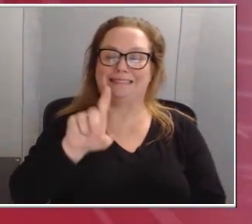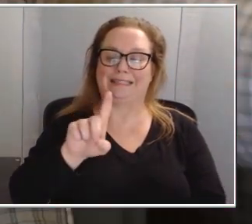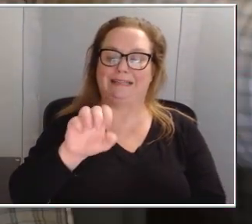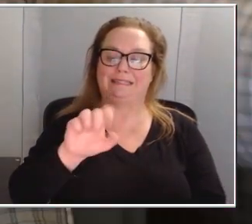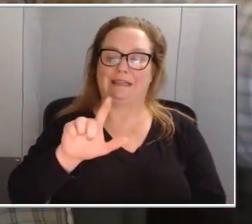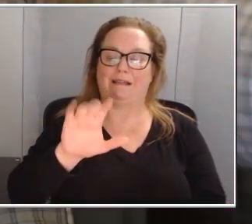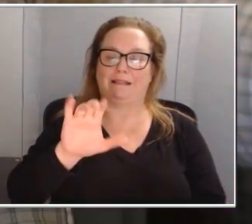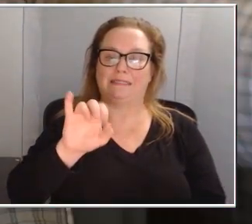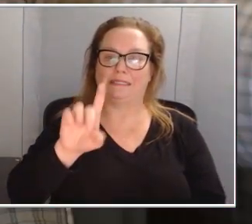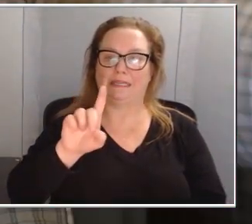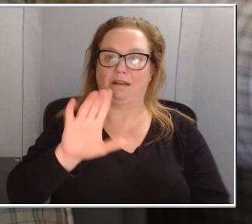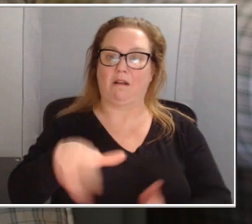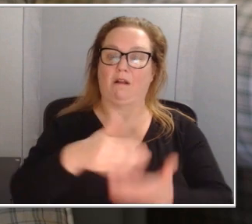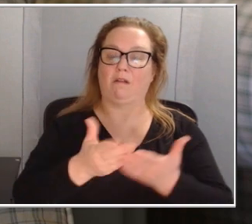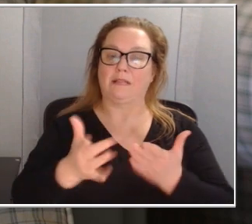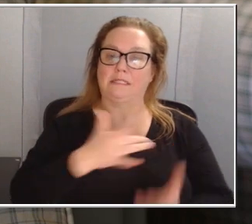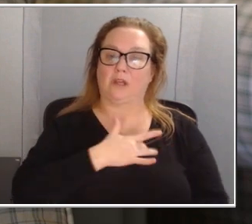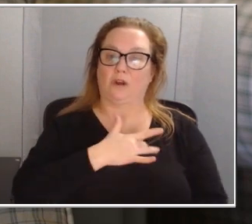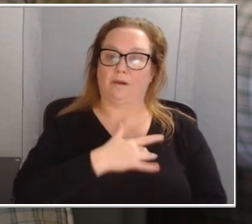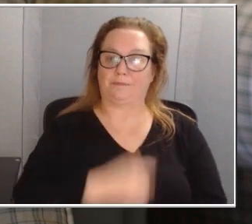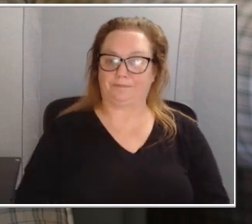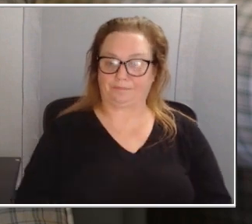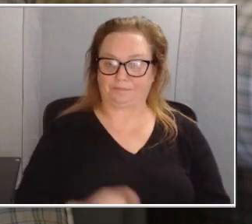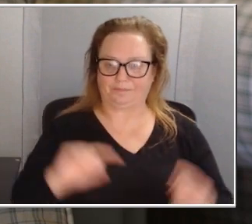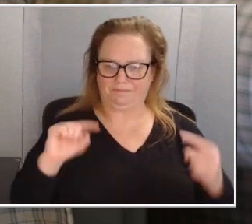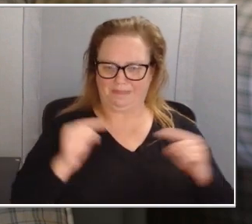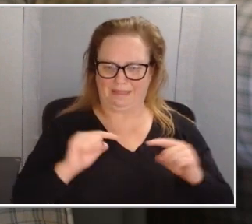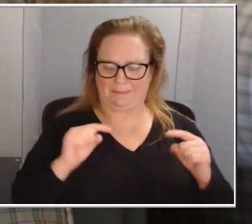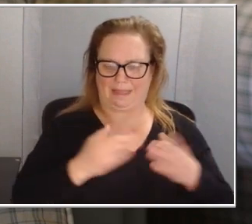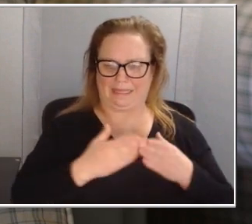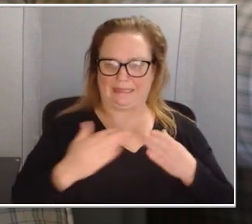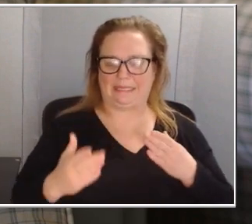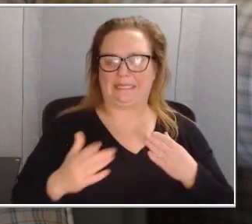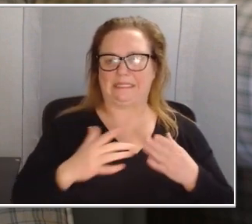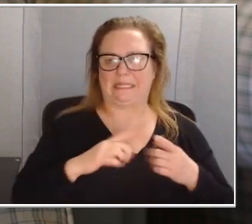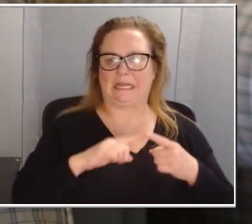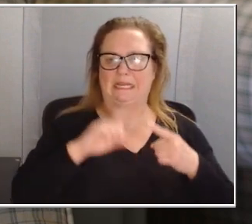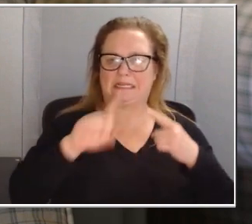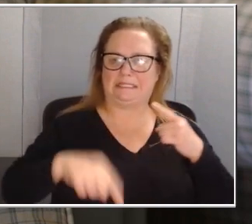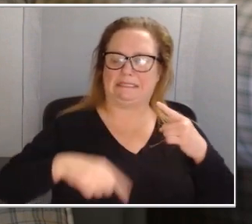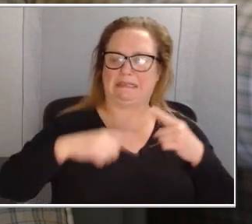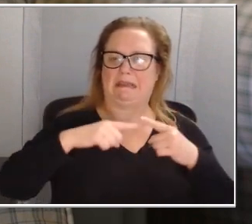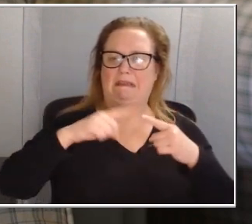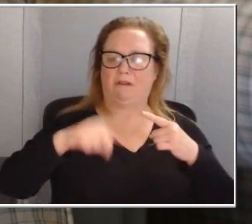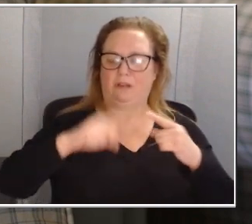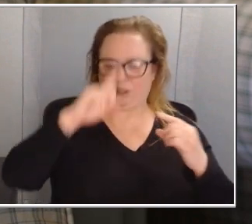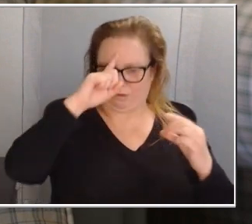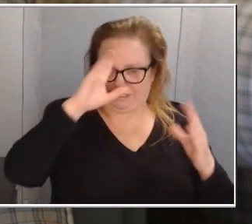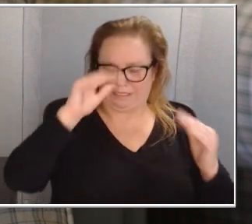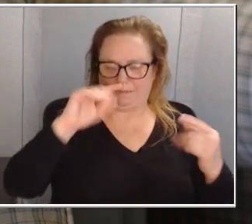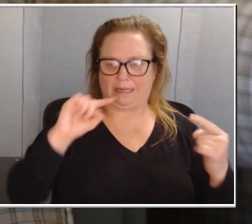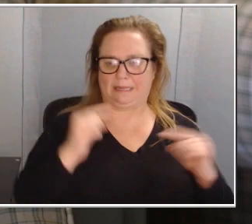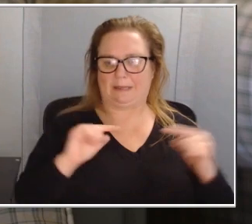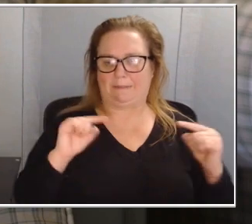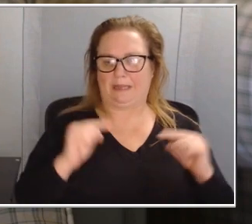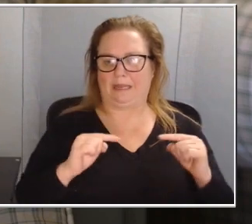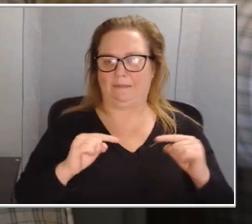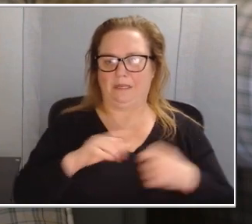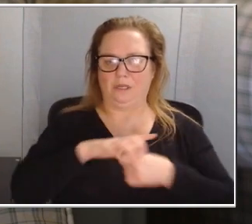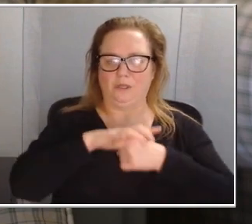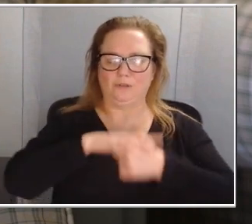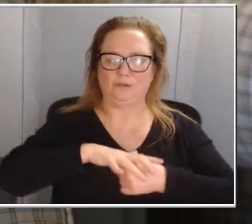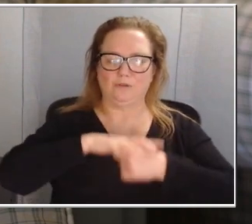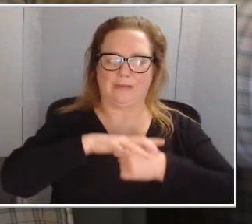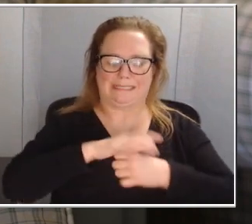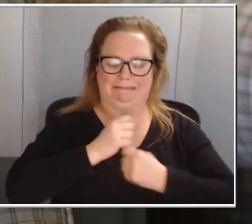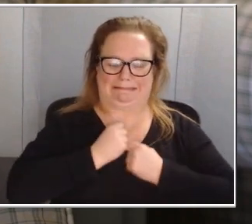Heart. The pain thing can be like a cycle where you you anticipate the pain coming, so you stress up or you tighten up,